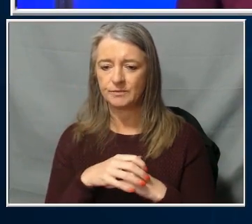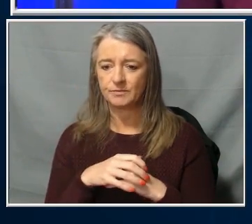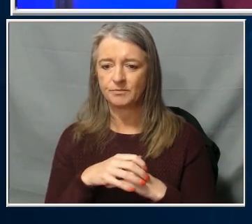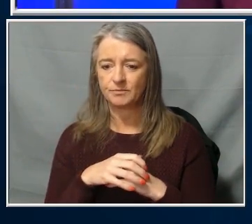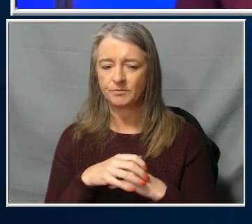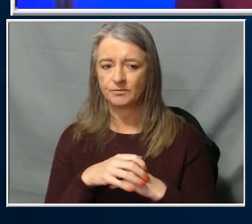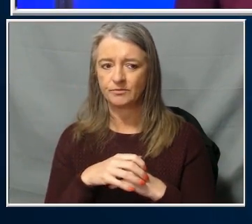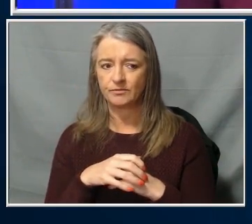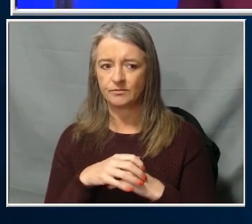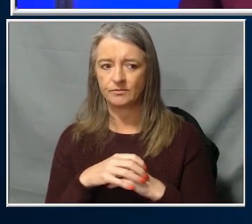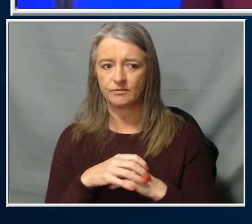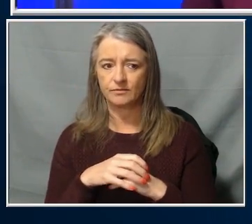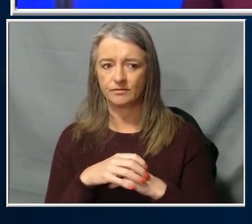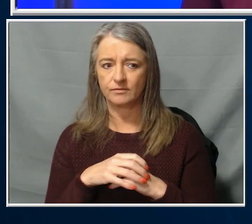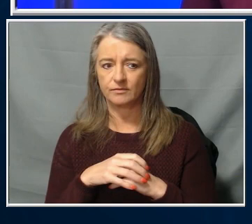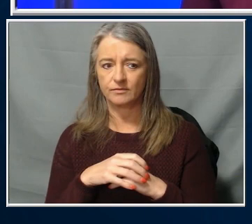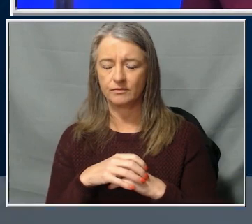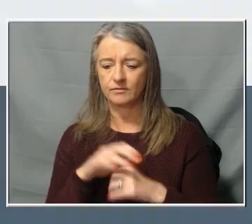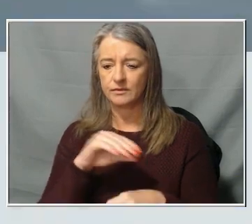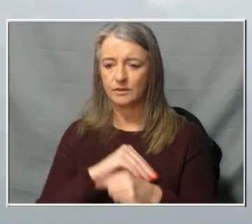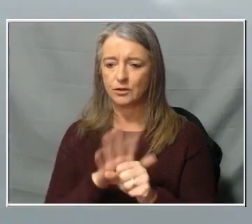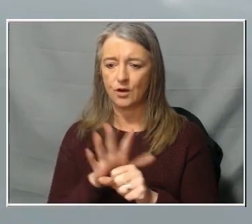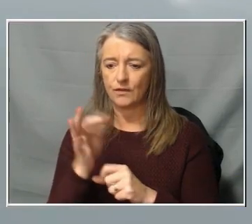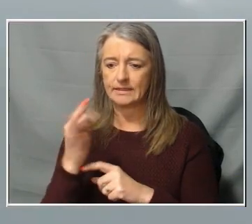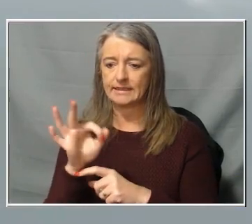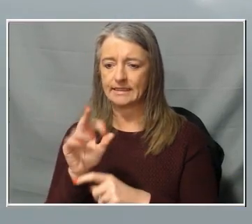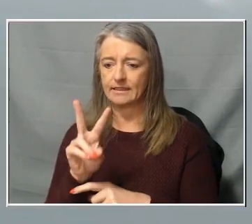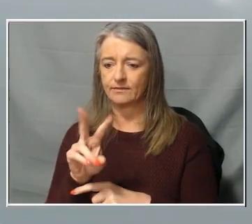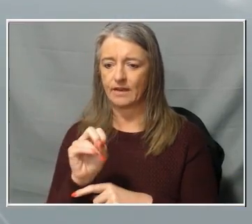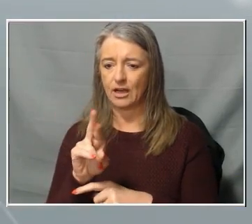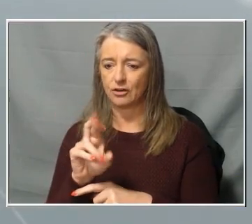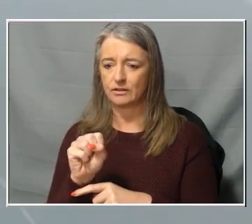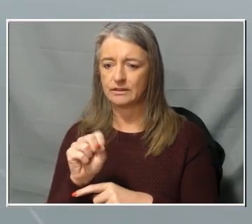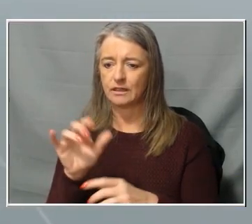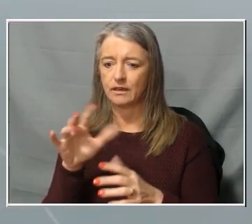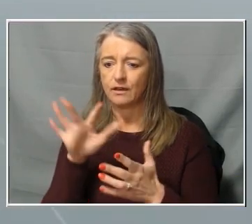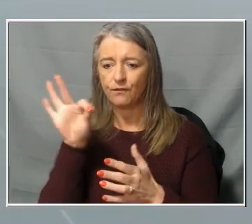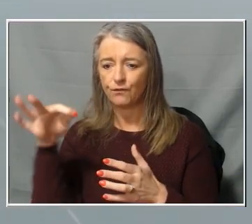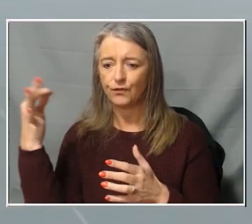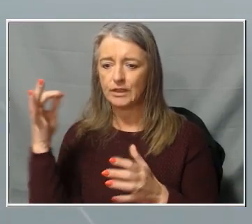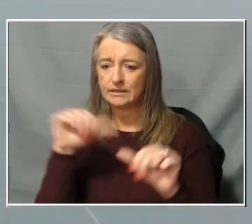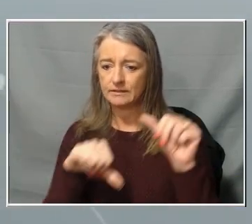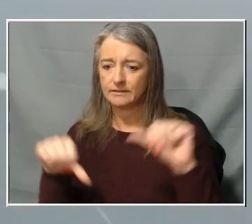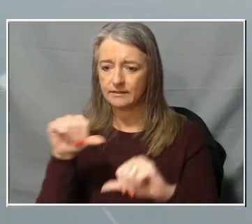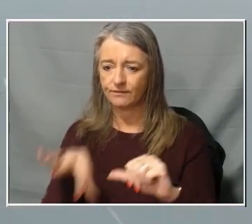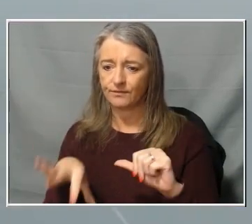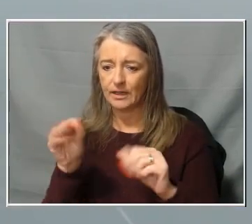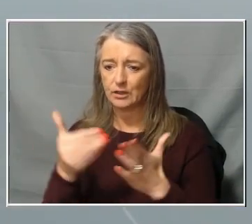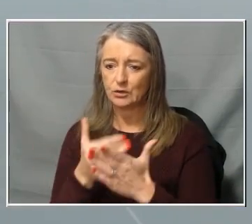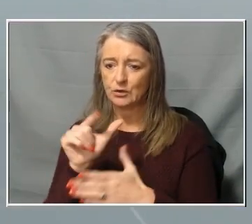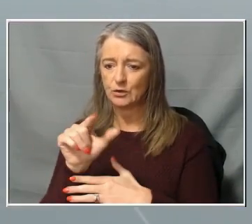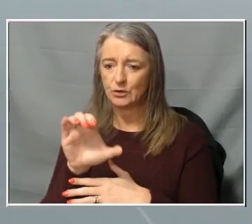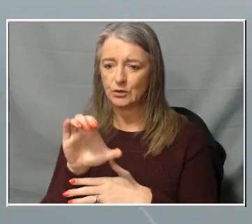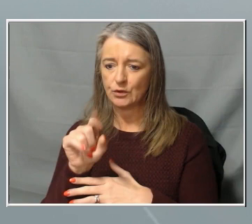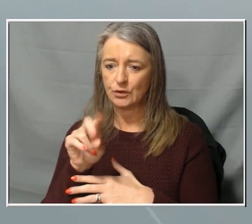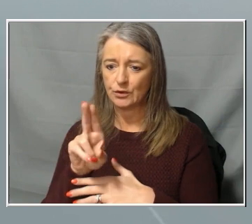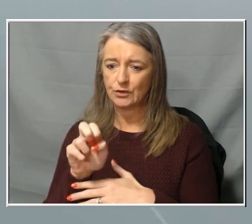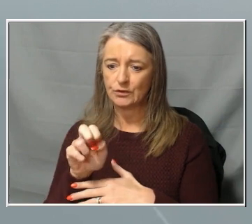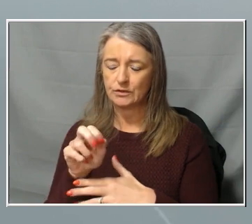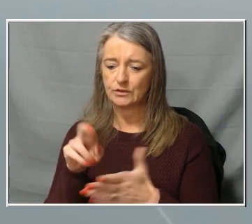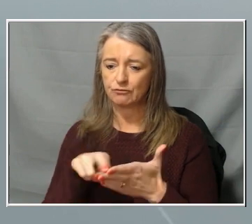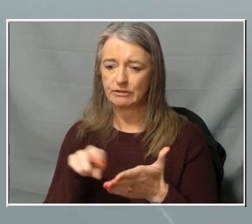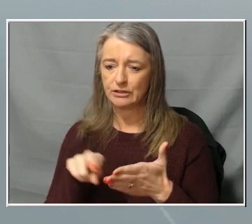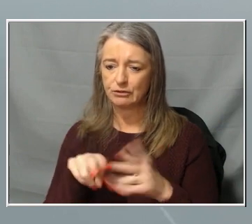this morning about the origins of the COVID-19 virus. A French scientist found a new clue uploaded by a Chinese research team.